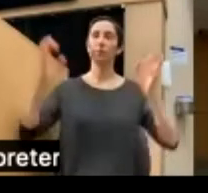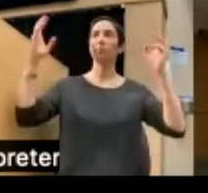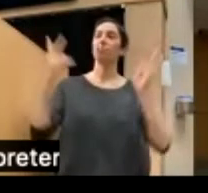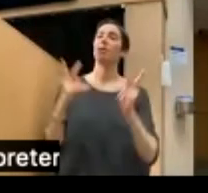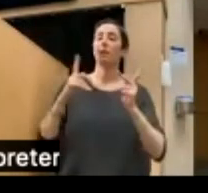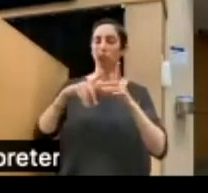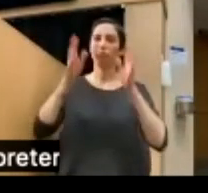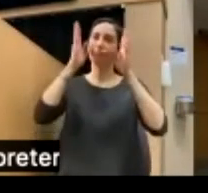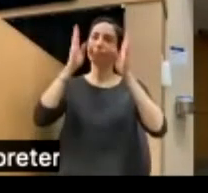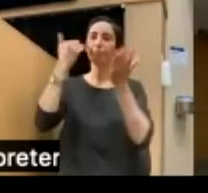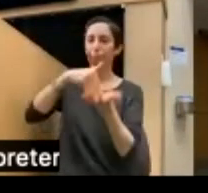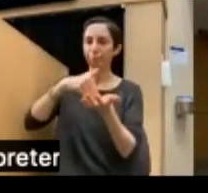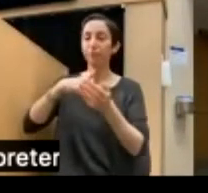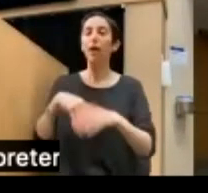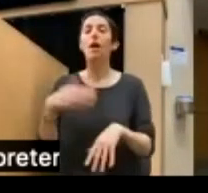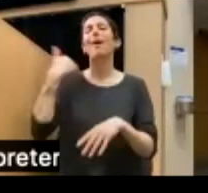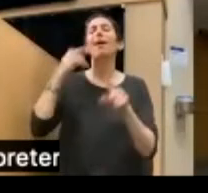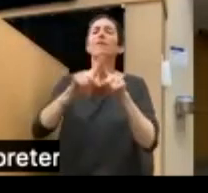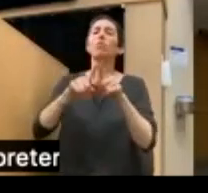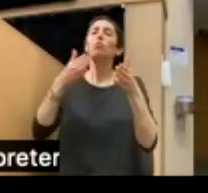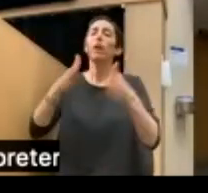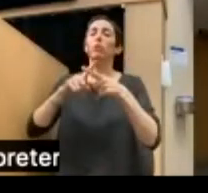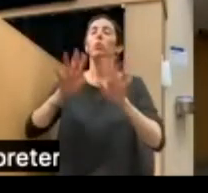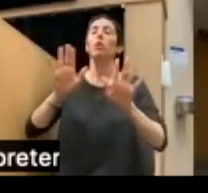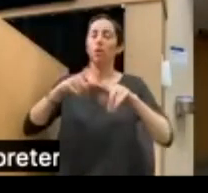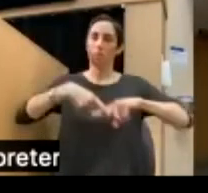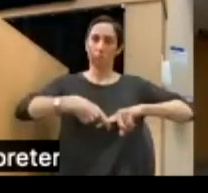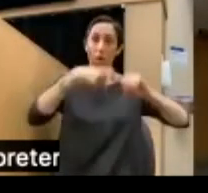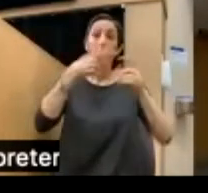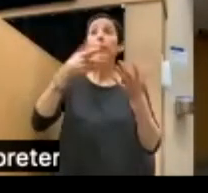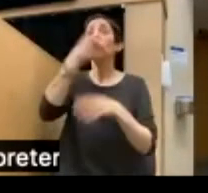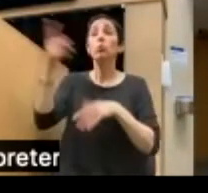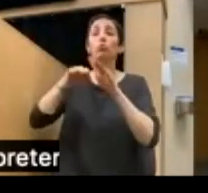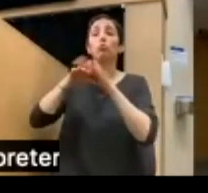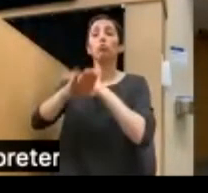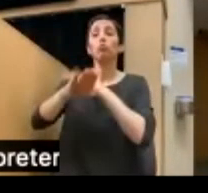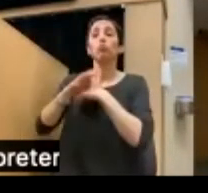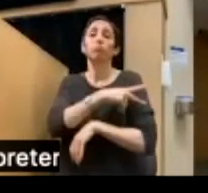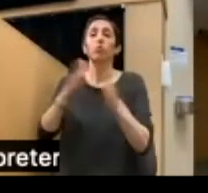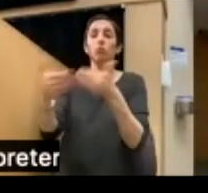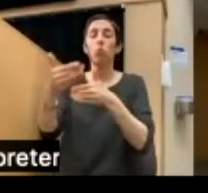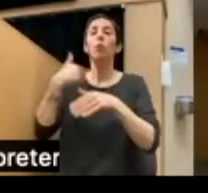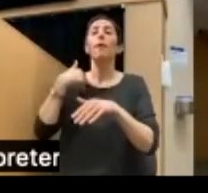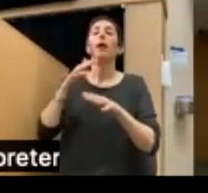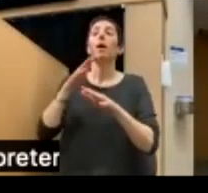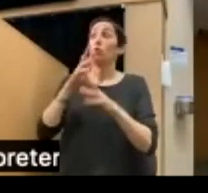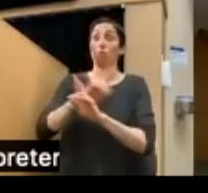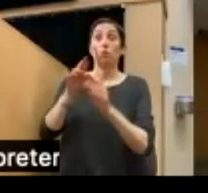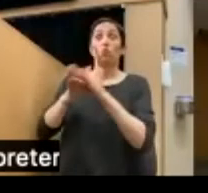do this in your practice, whether you're walking into a patient room and you just pause briefly before you enter in and gather